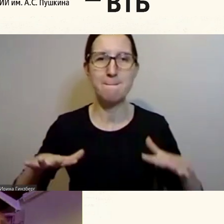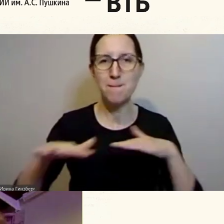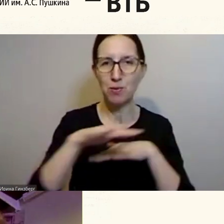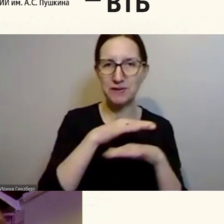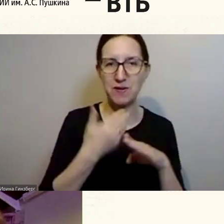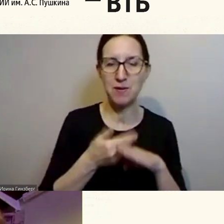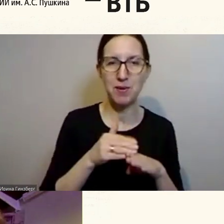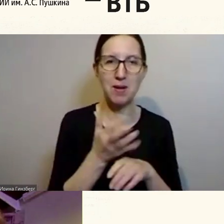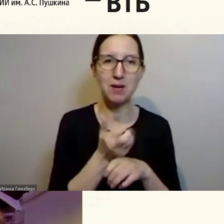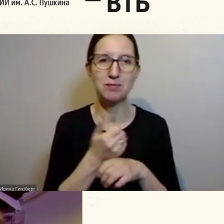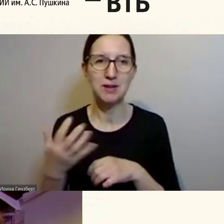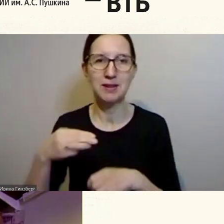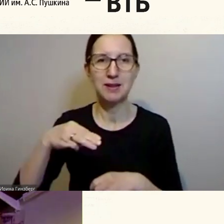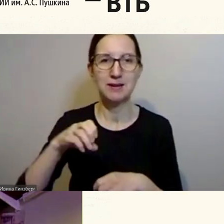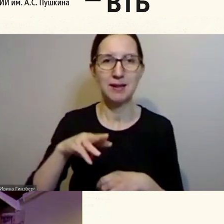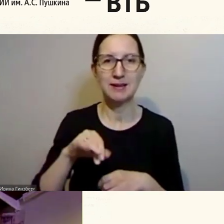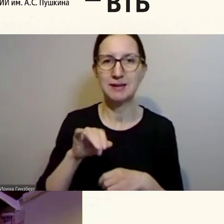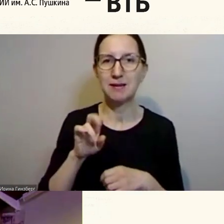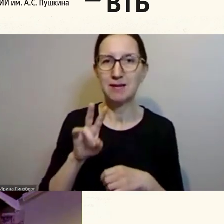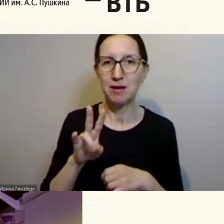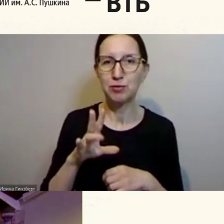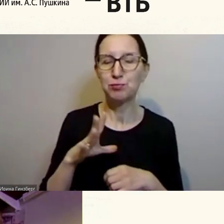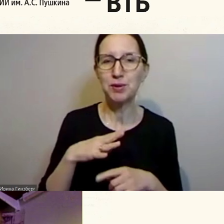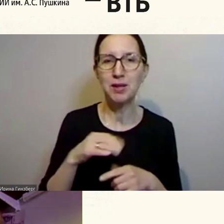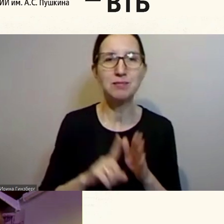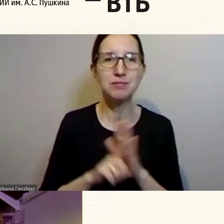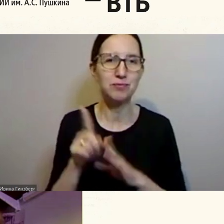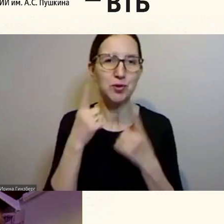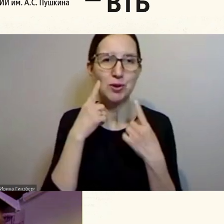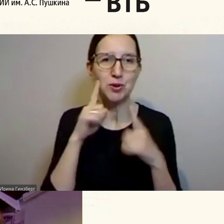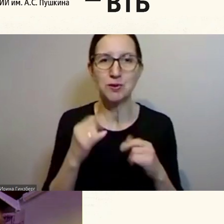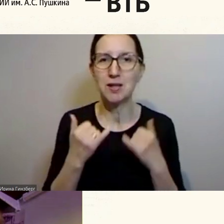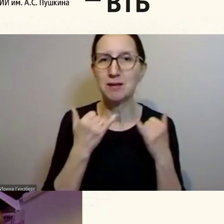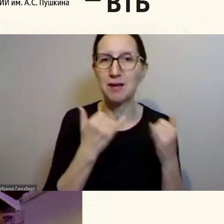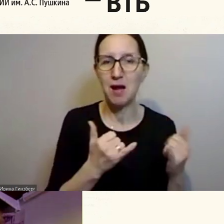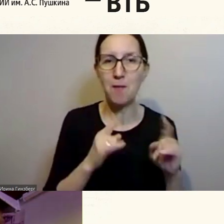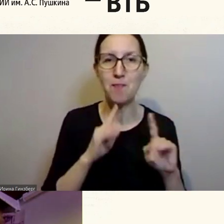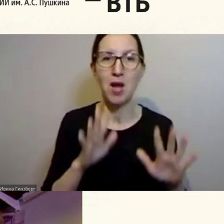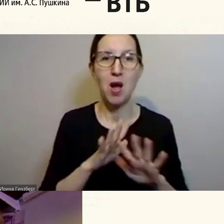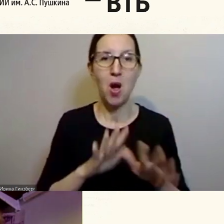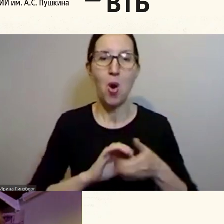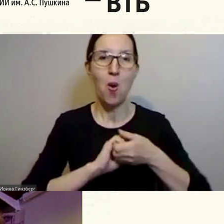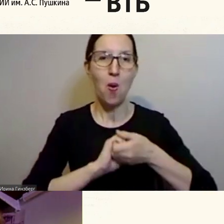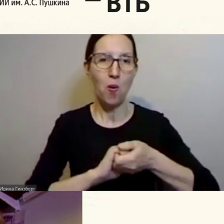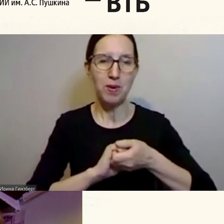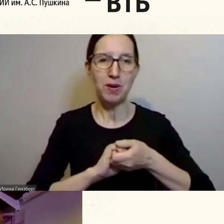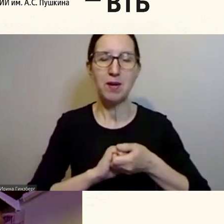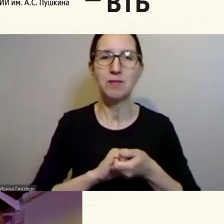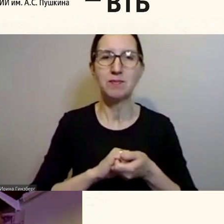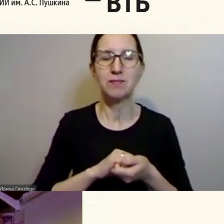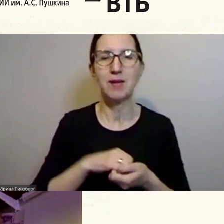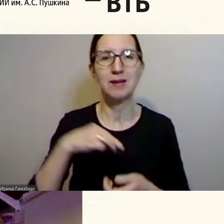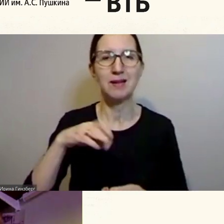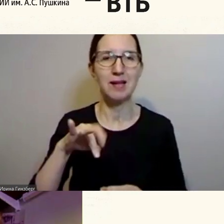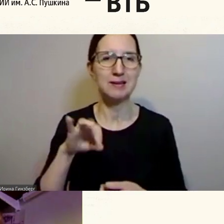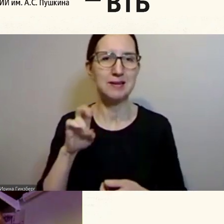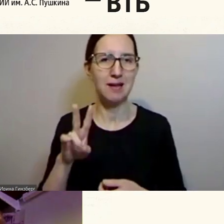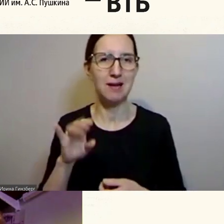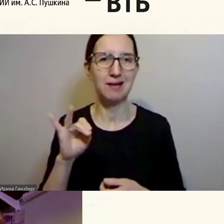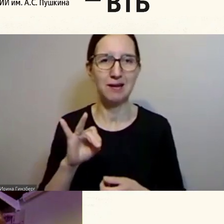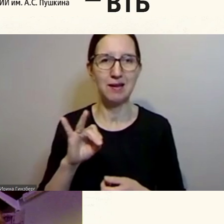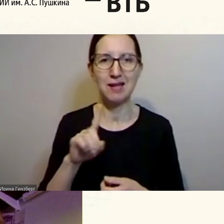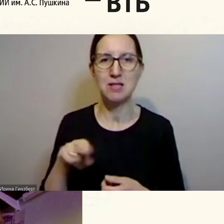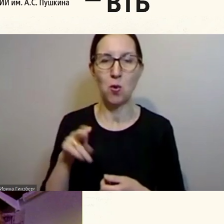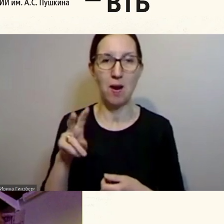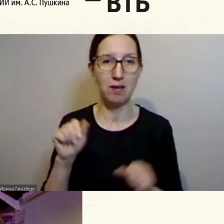space. For instance, the Tristan series was created for the